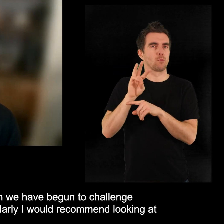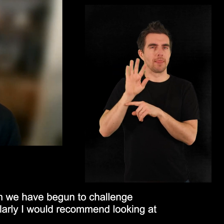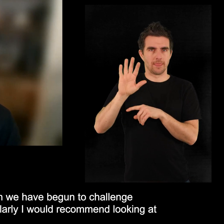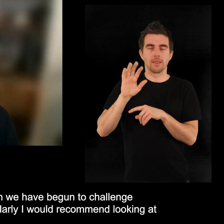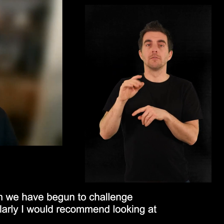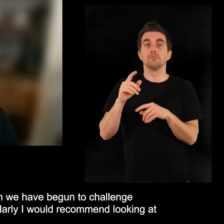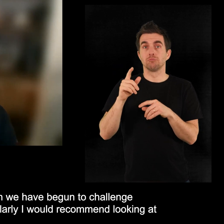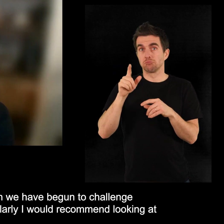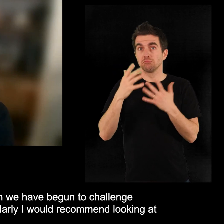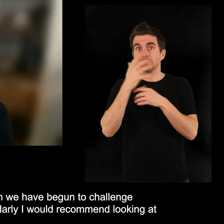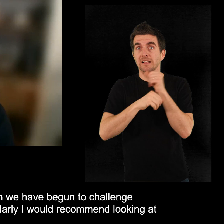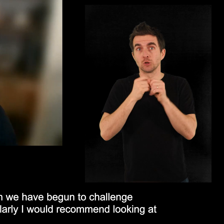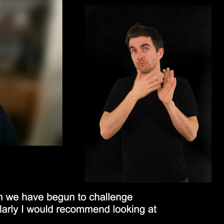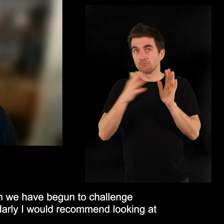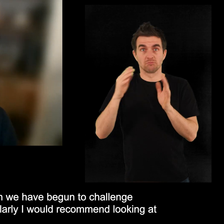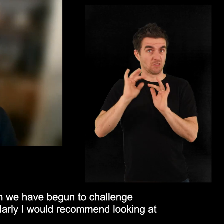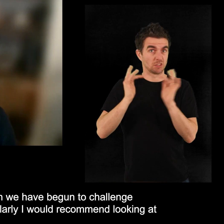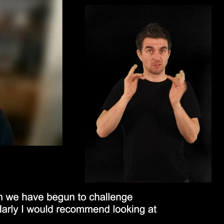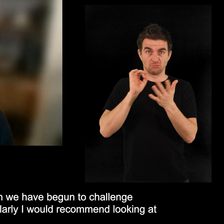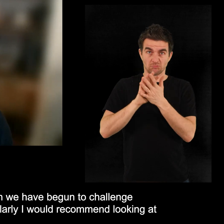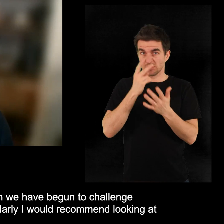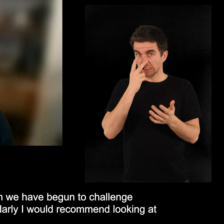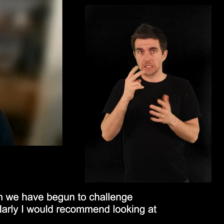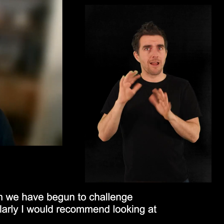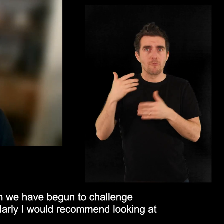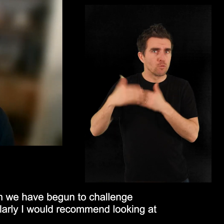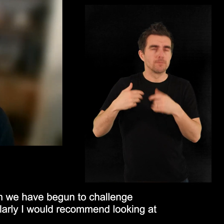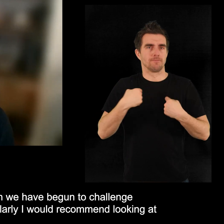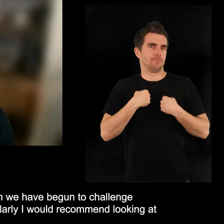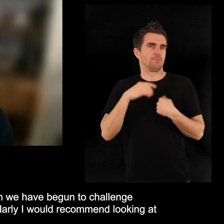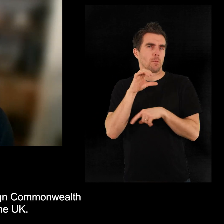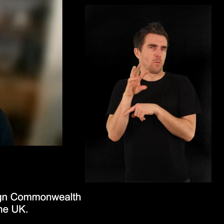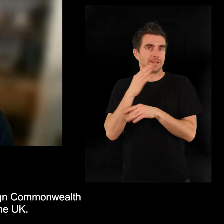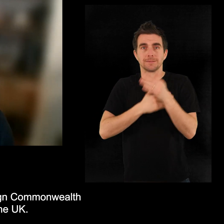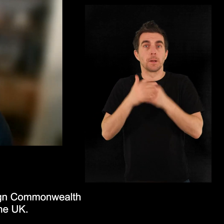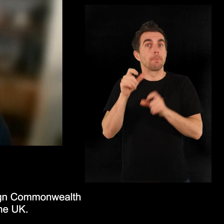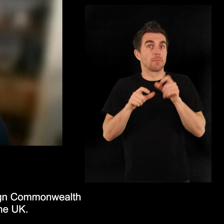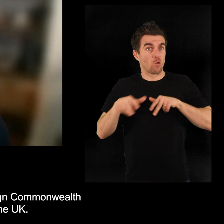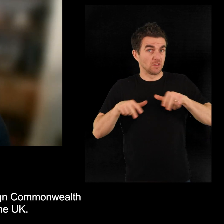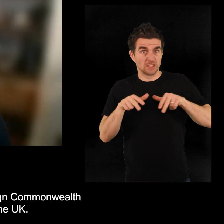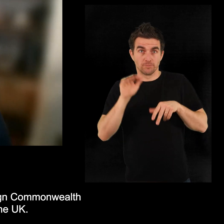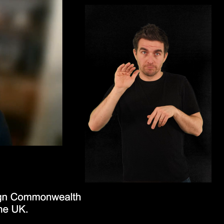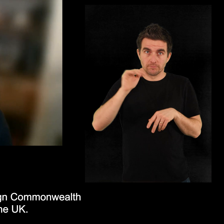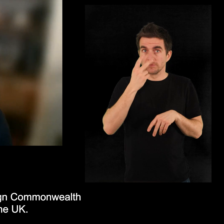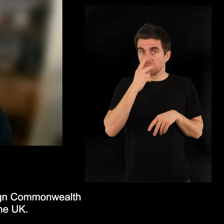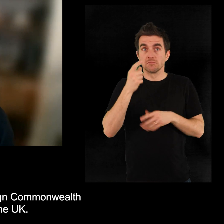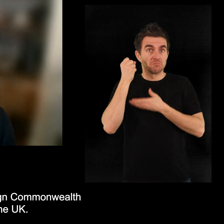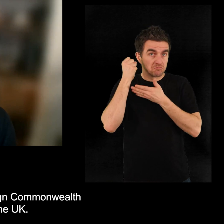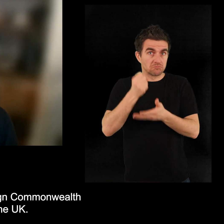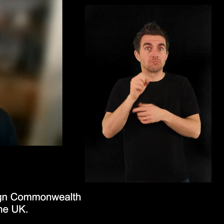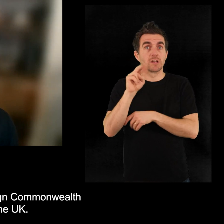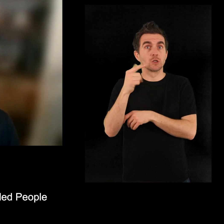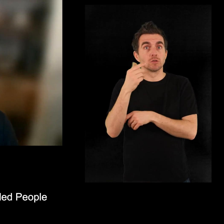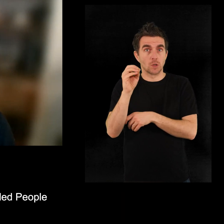to challenge that in guidance that particularly I would recommend looking at the guidance of the Foreign Commonwealth and Development Office in